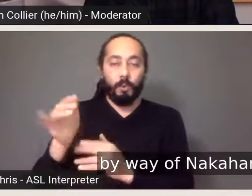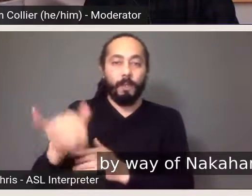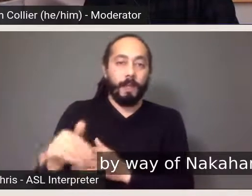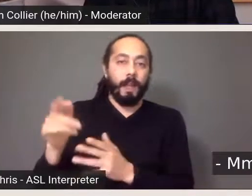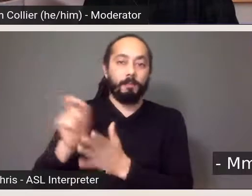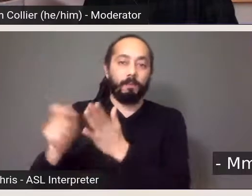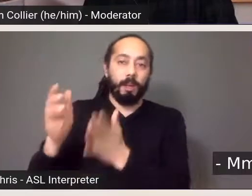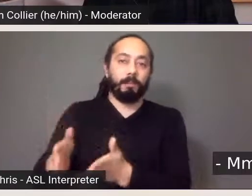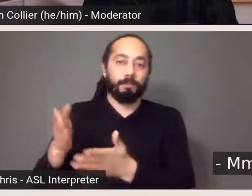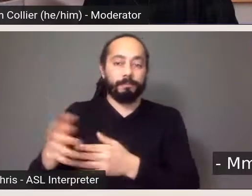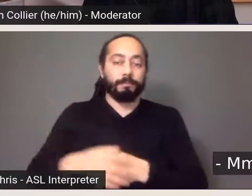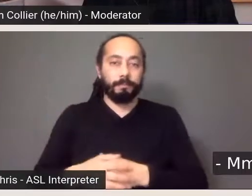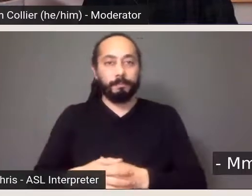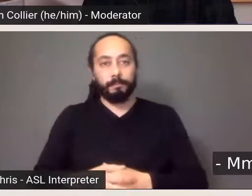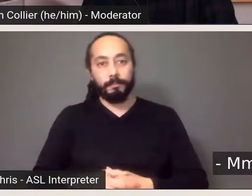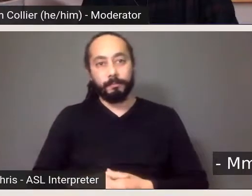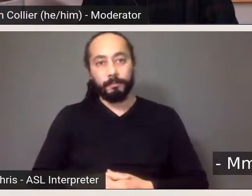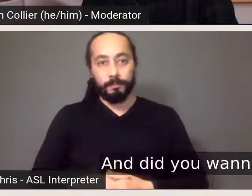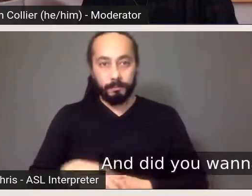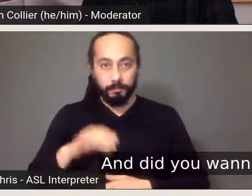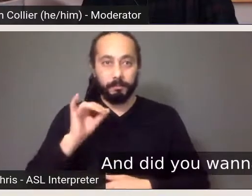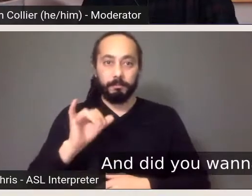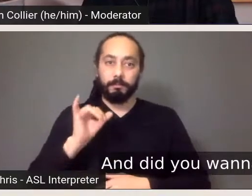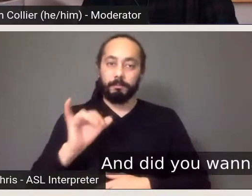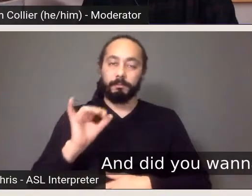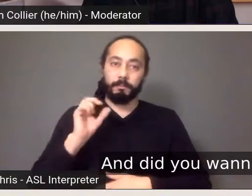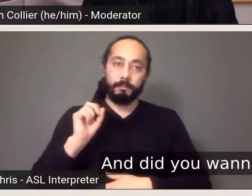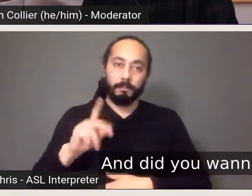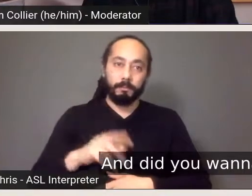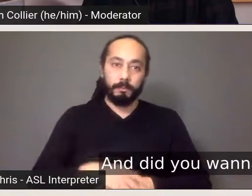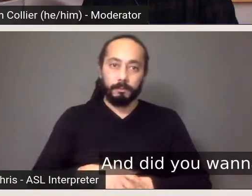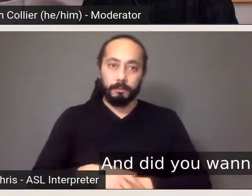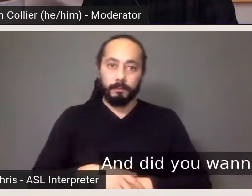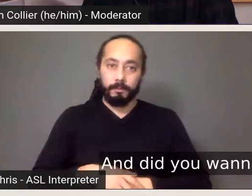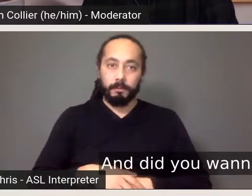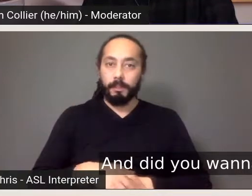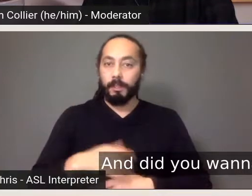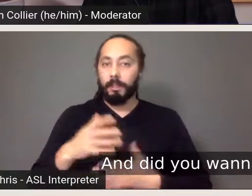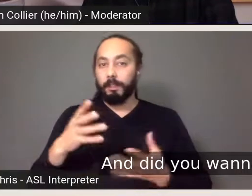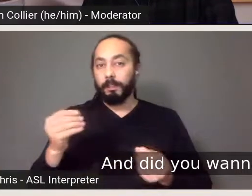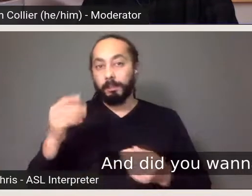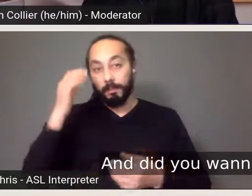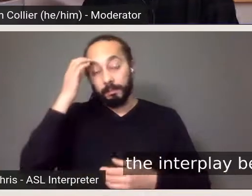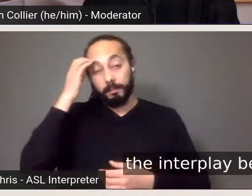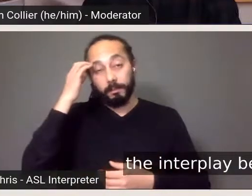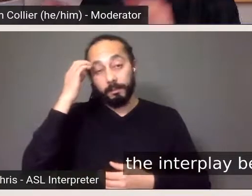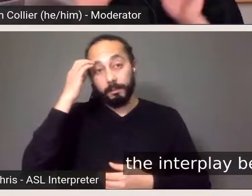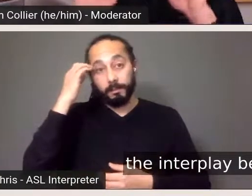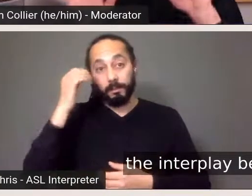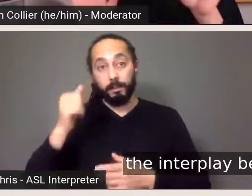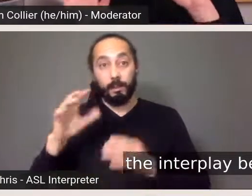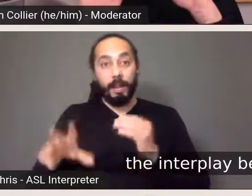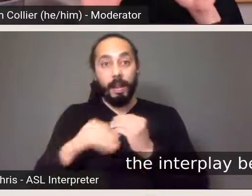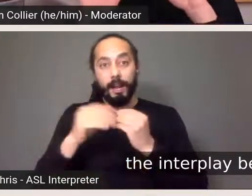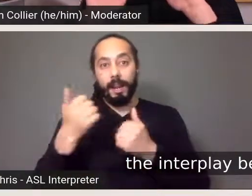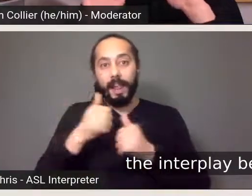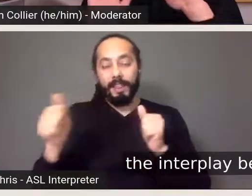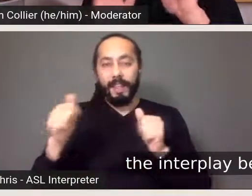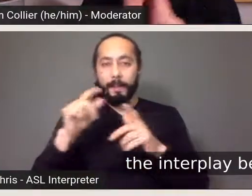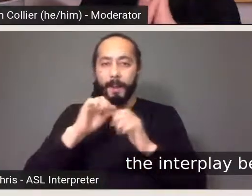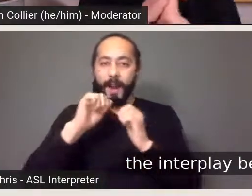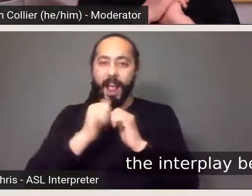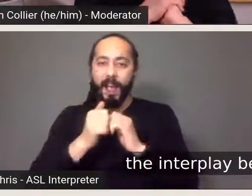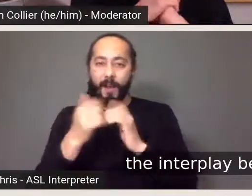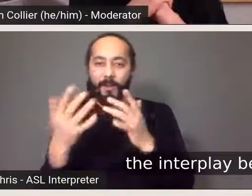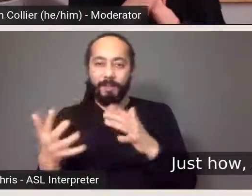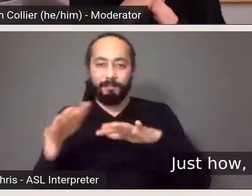well. Okay. And did you want to add anything about the interplay between those